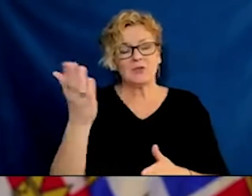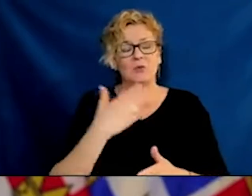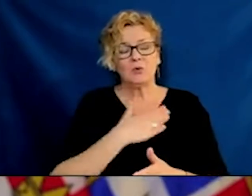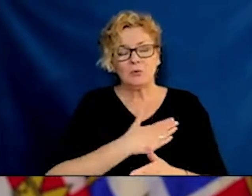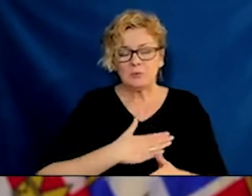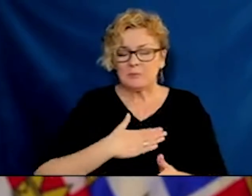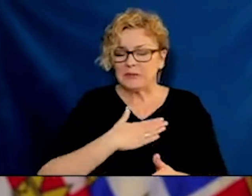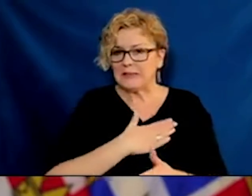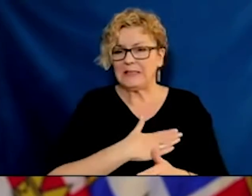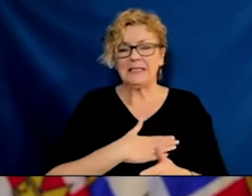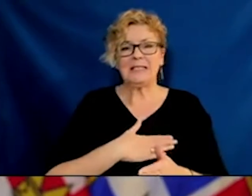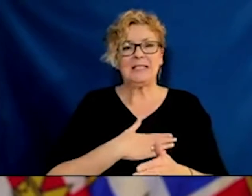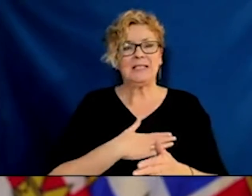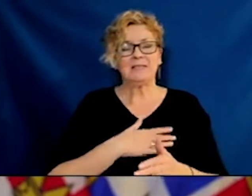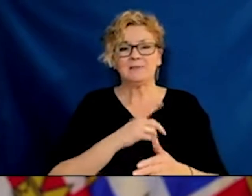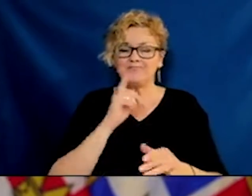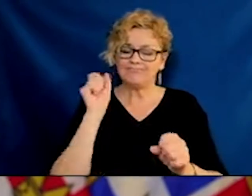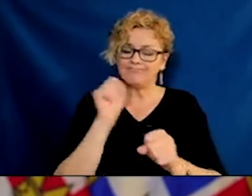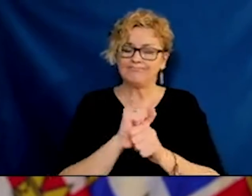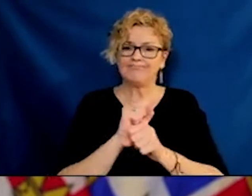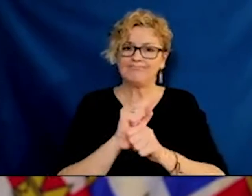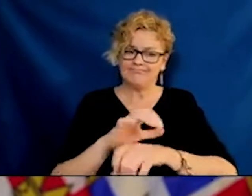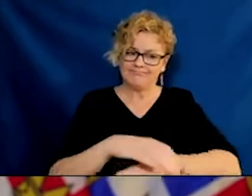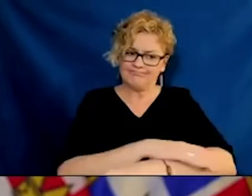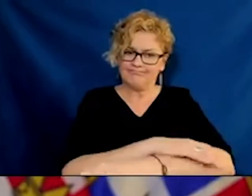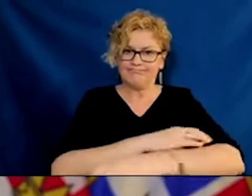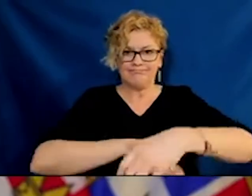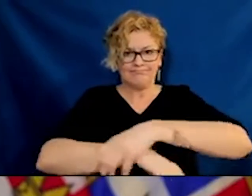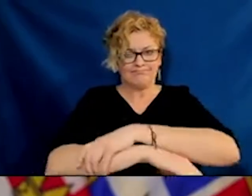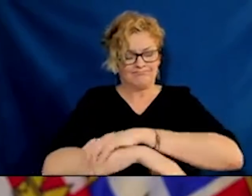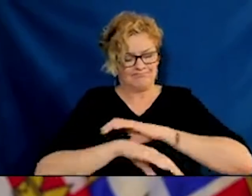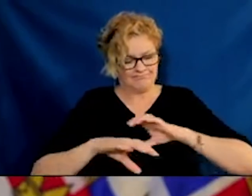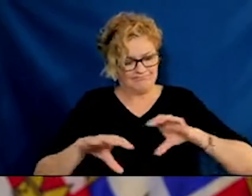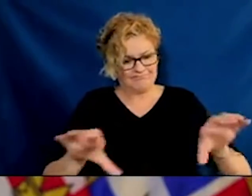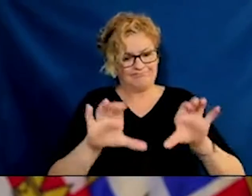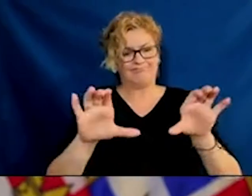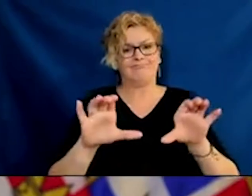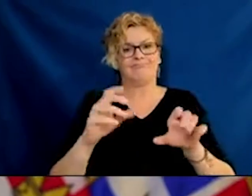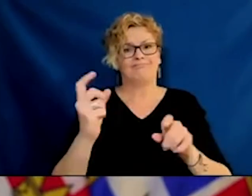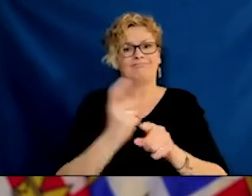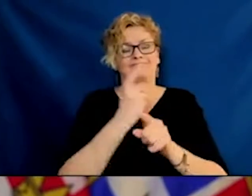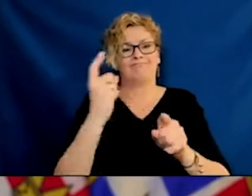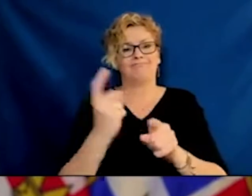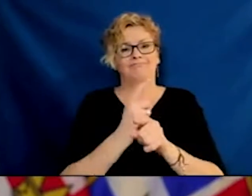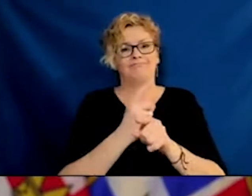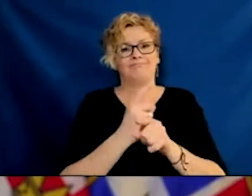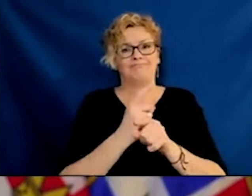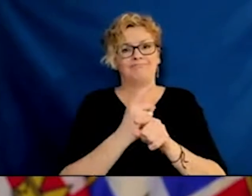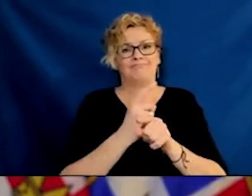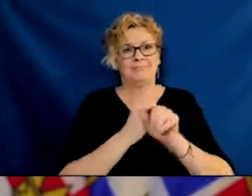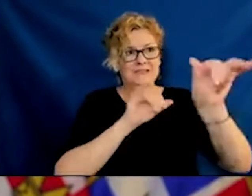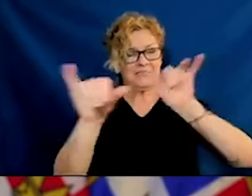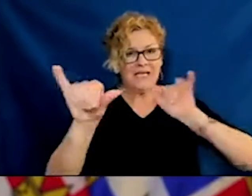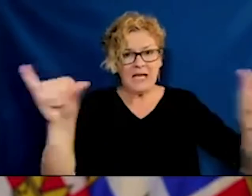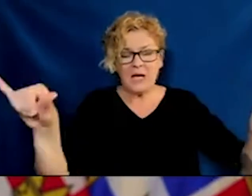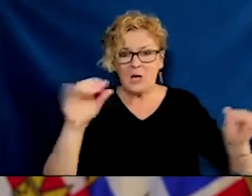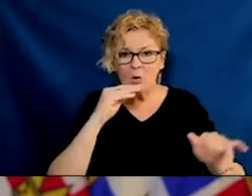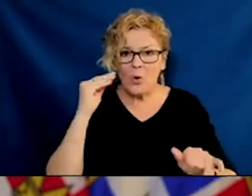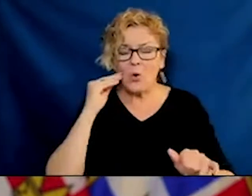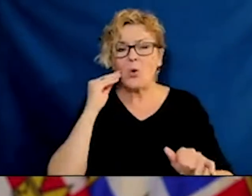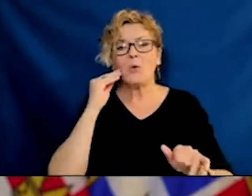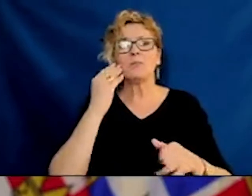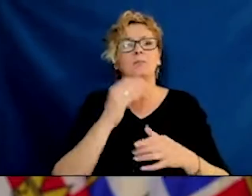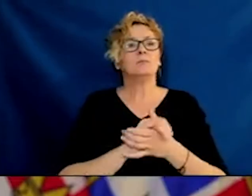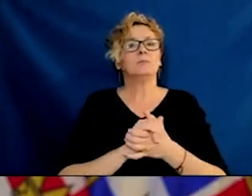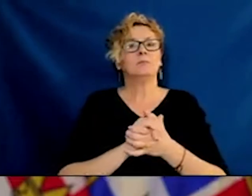before, to stay home, to stop those social interactions, to focus on the key things that are